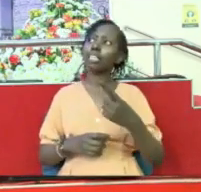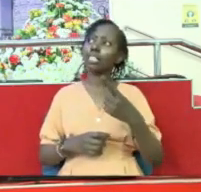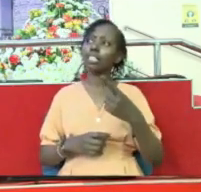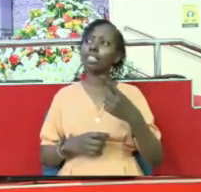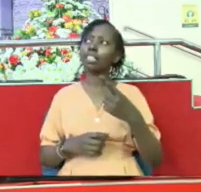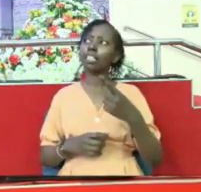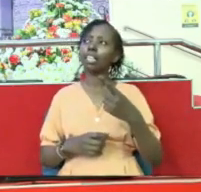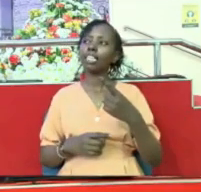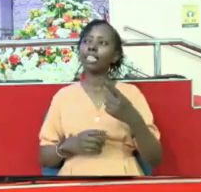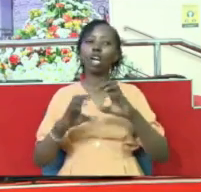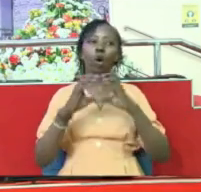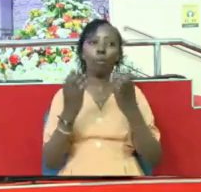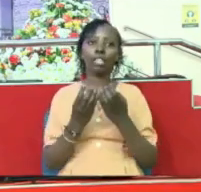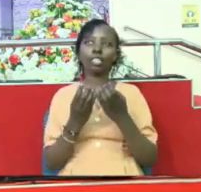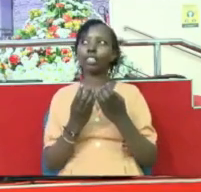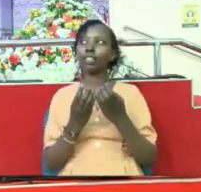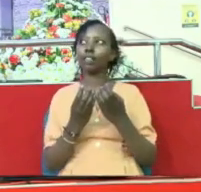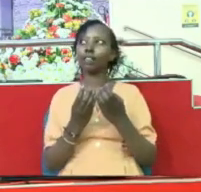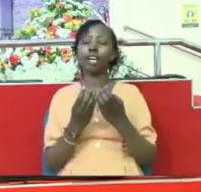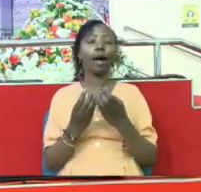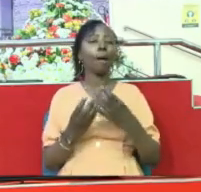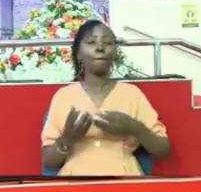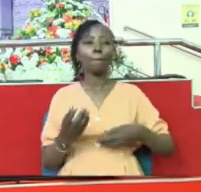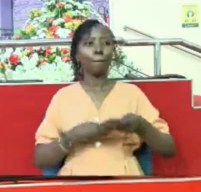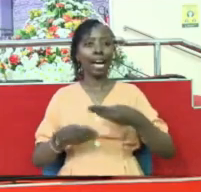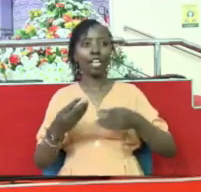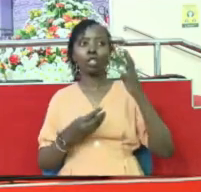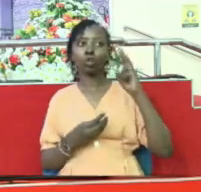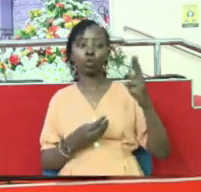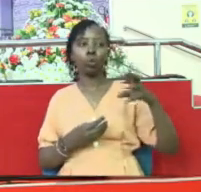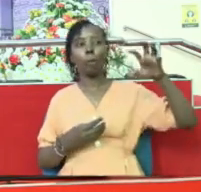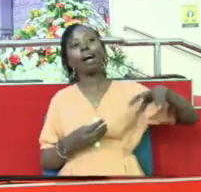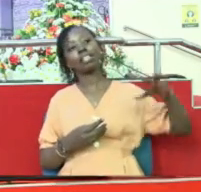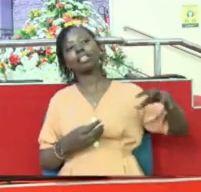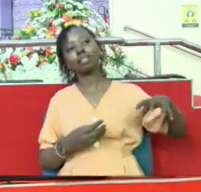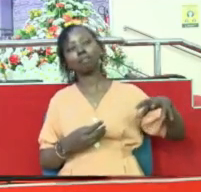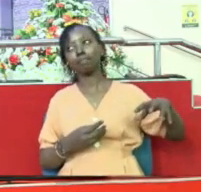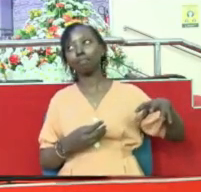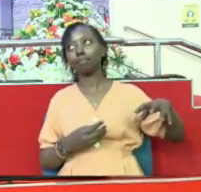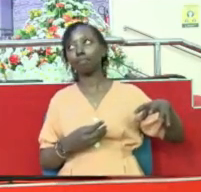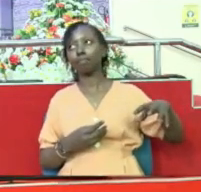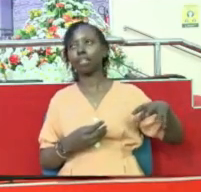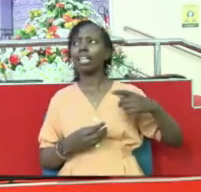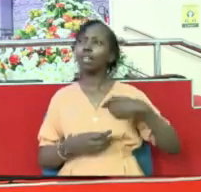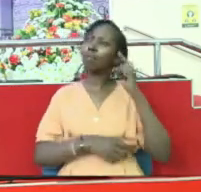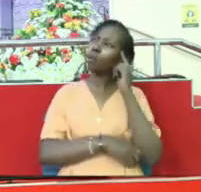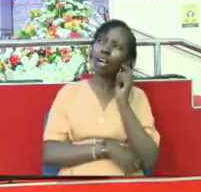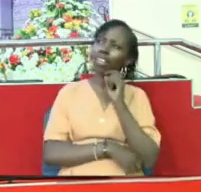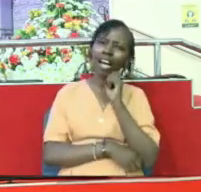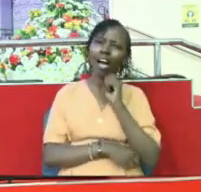Tununue mbili. Wacha tununue mbili. I told the school board. Nikaambia board. Tununue mbili. Tununue mbili. And then I'm wondering, ninawaambia tununue